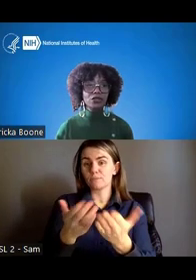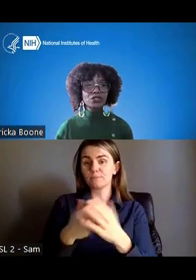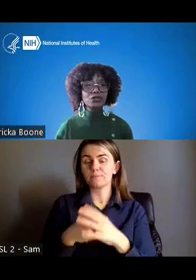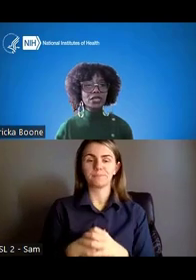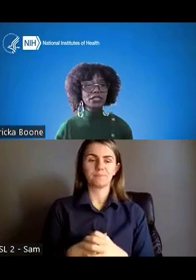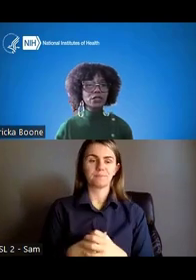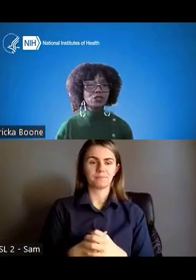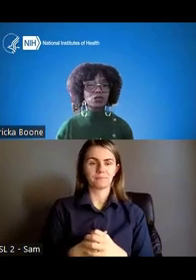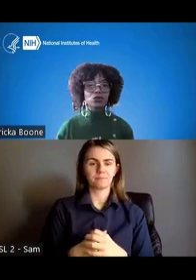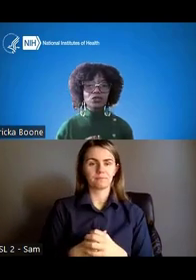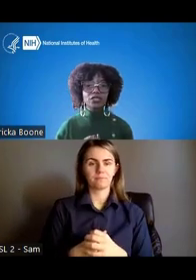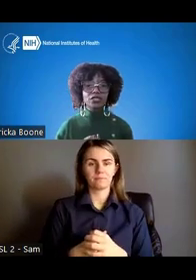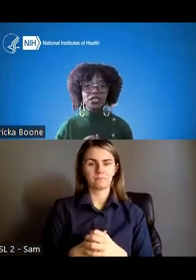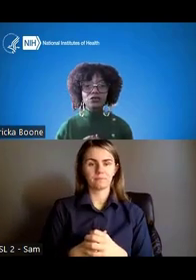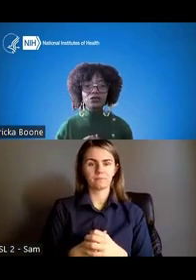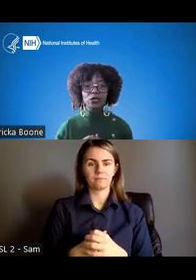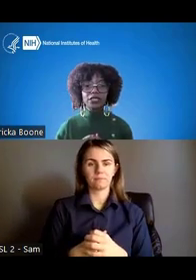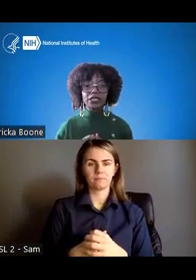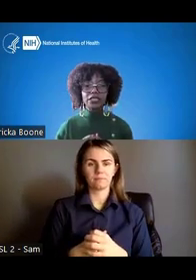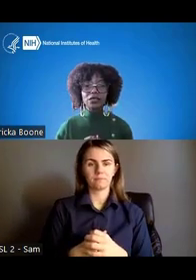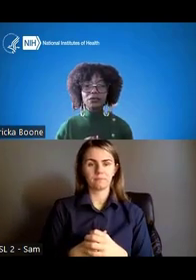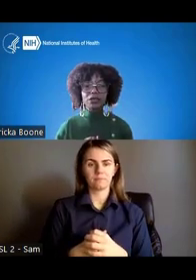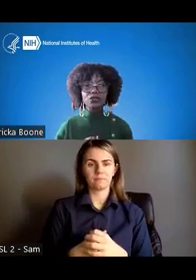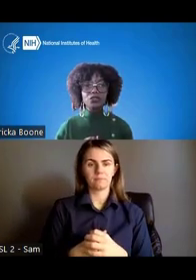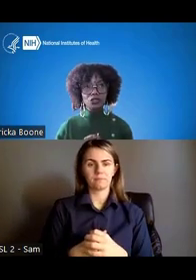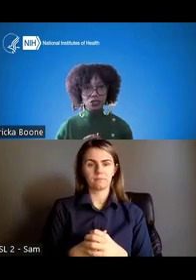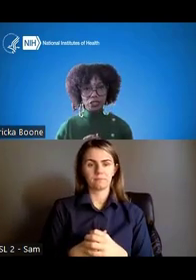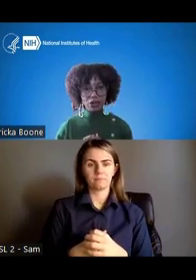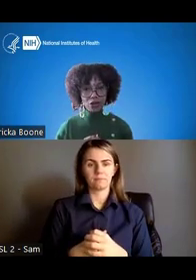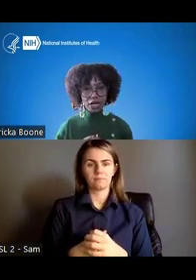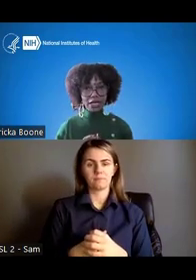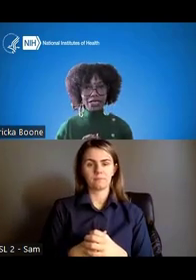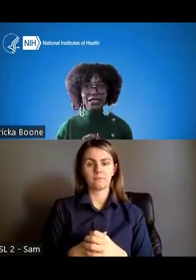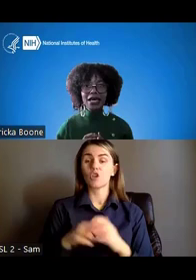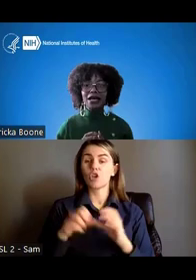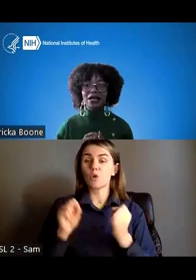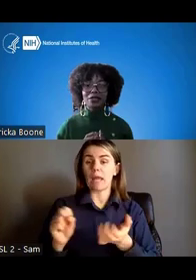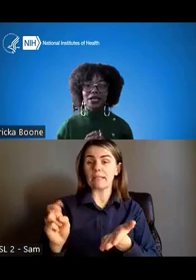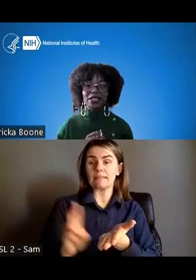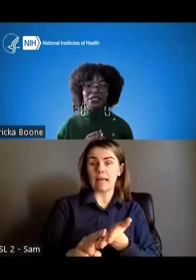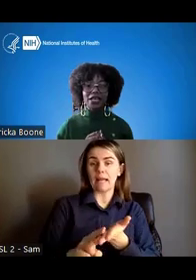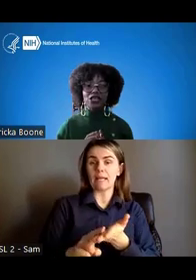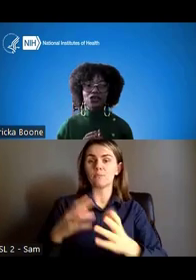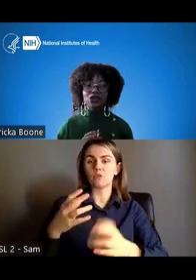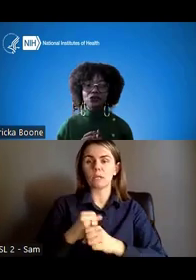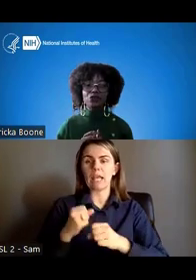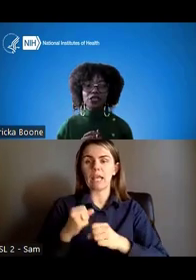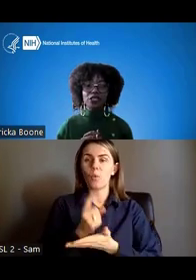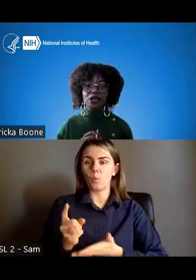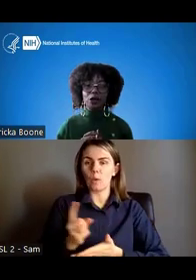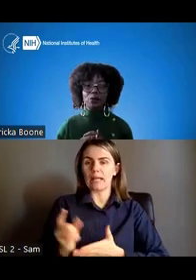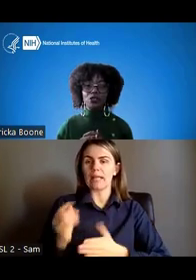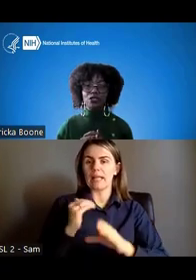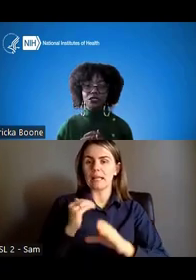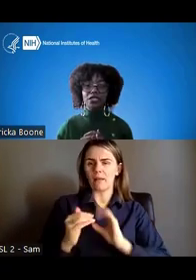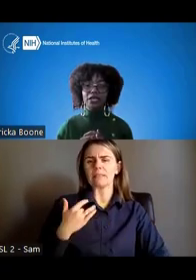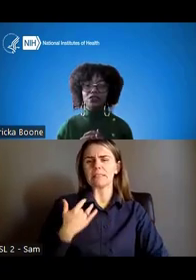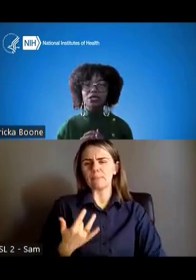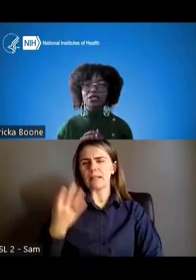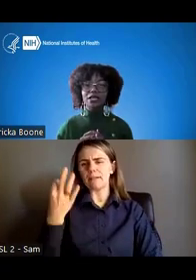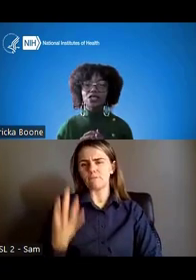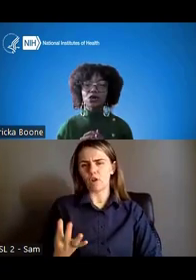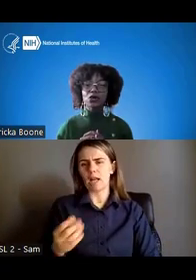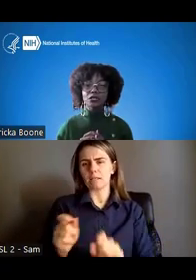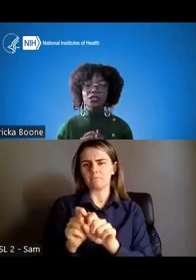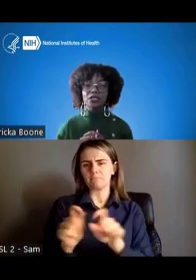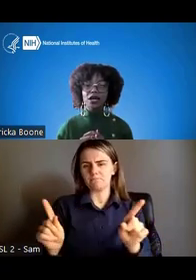You can also sign up to receive weekly emails, usually on Fridays, that contain new funding opportunity